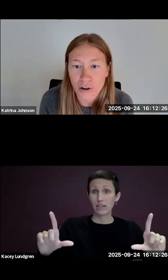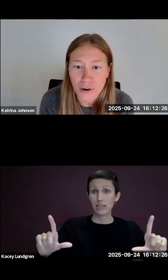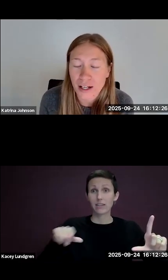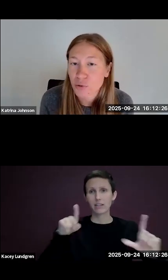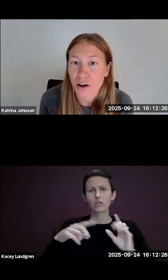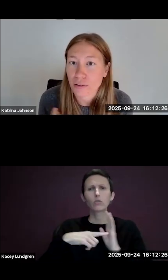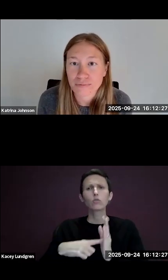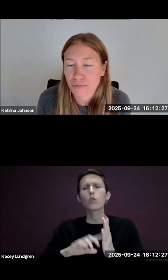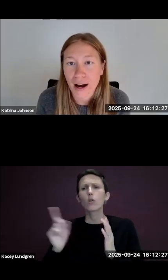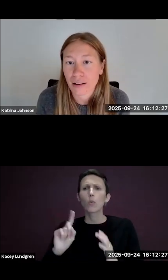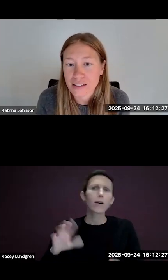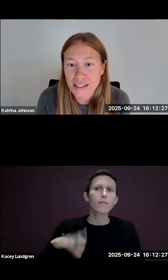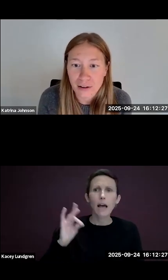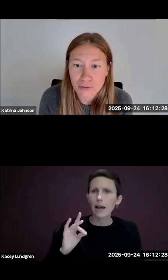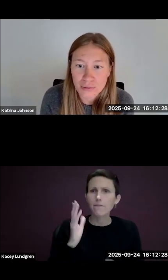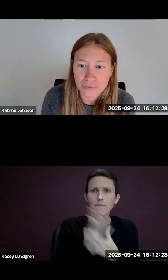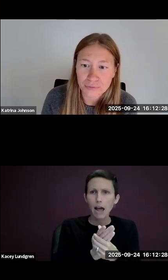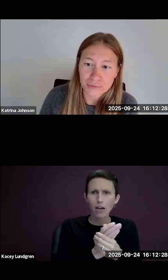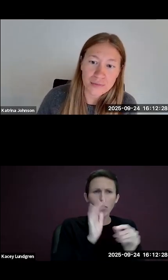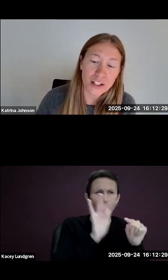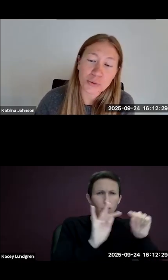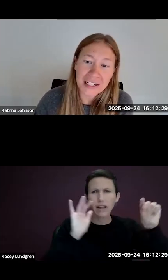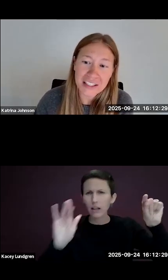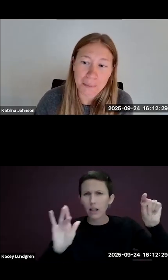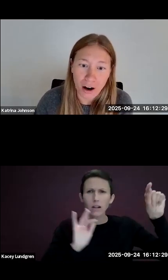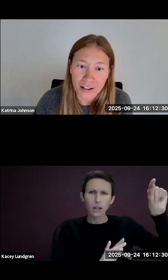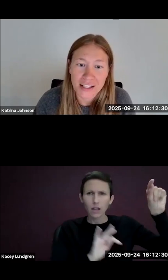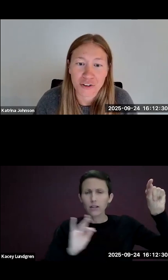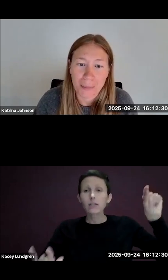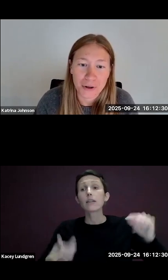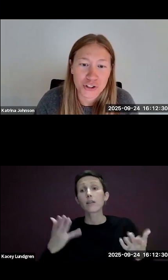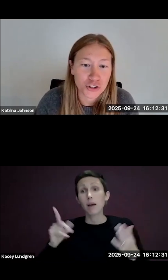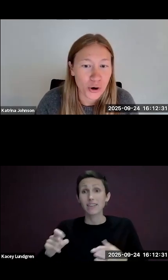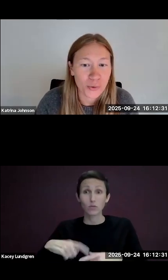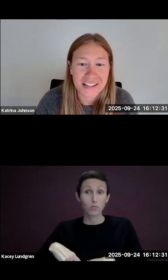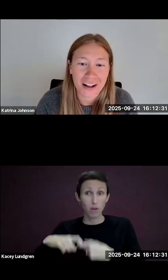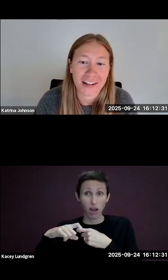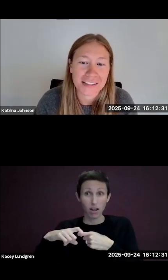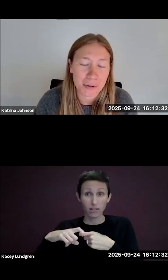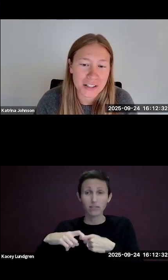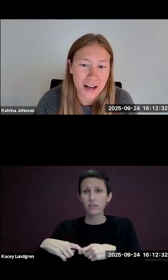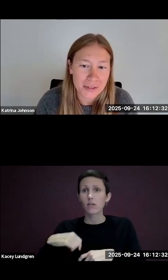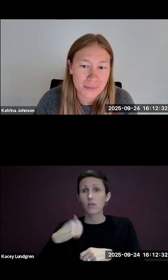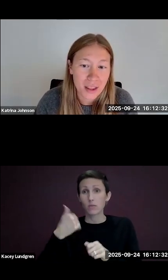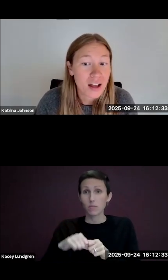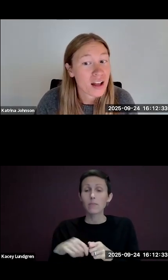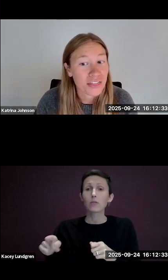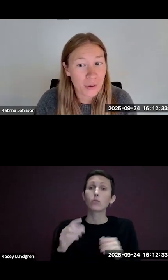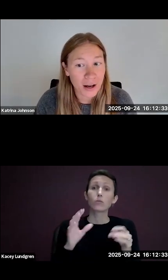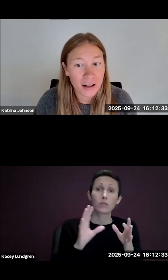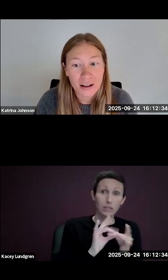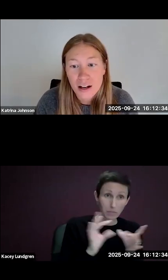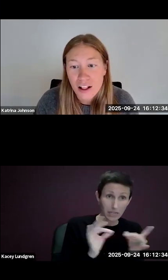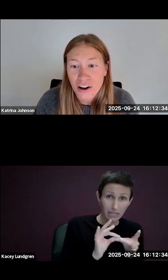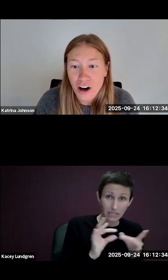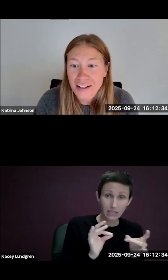steps of where to find where a file is saved, you may need to pause and remember to show and tell as separate times.